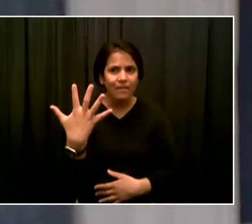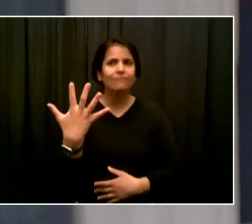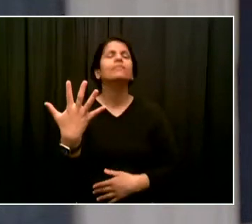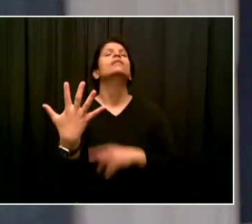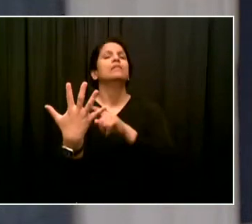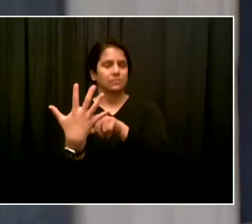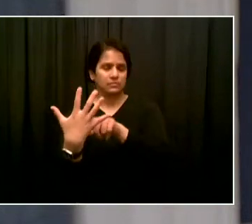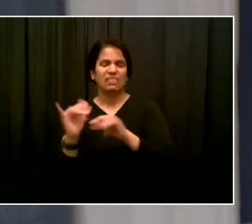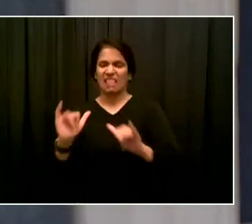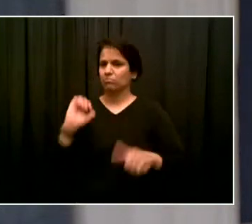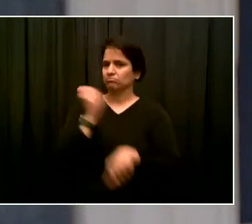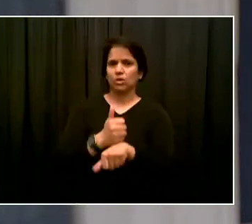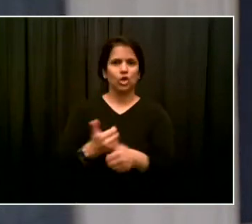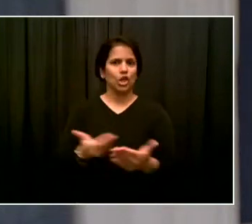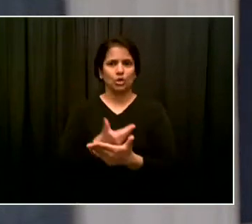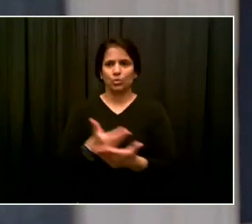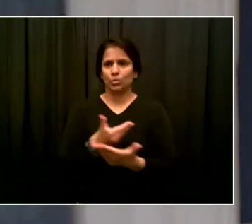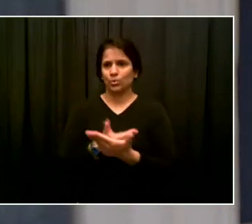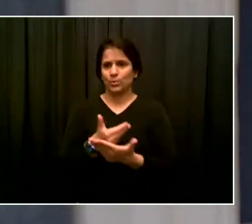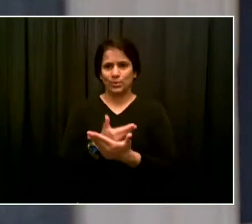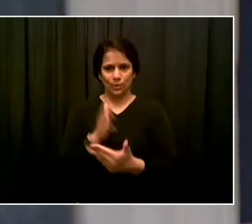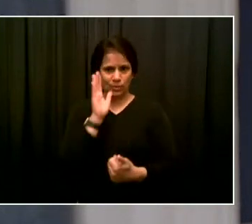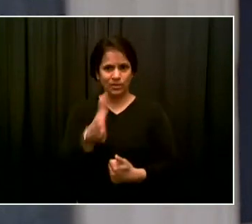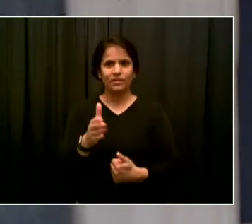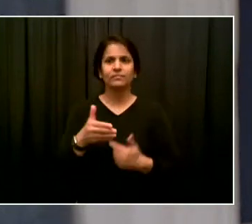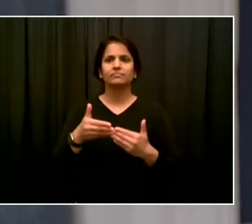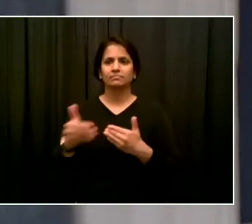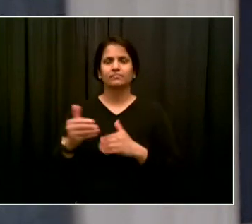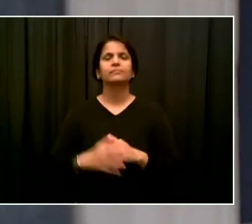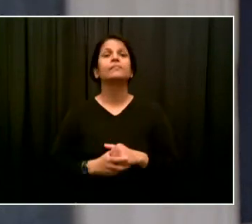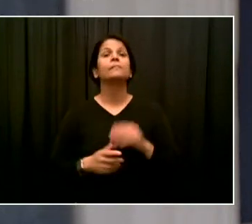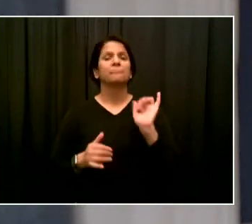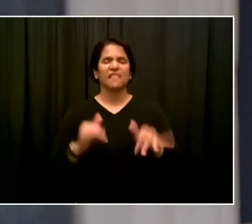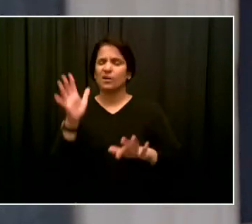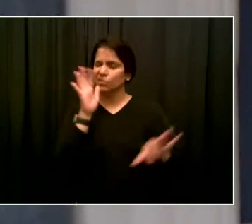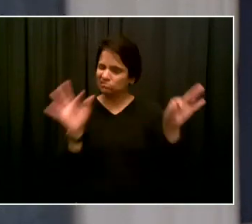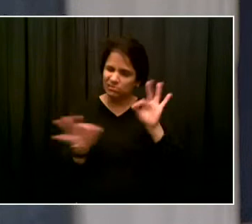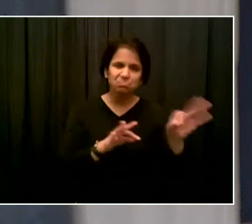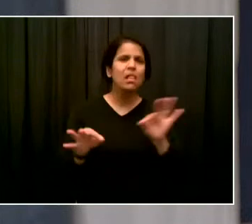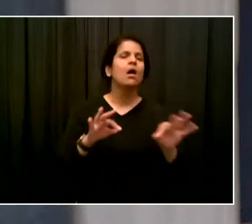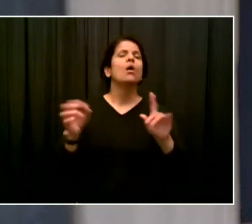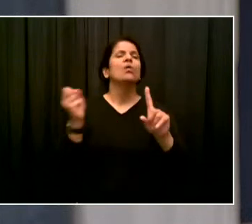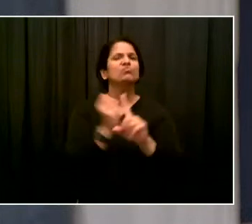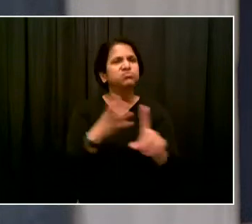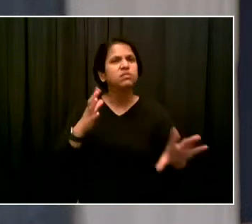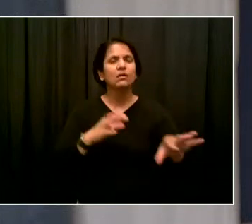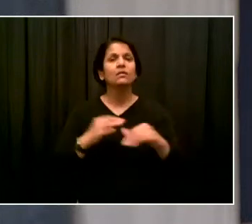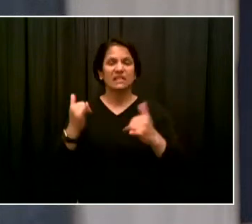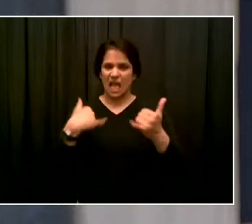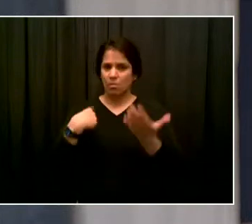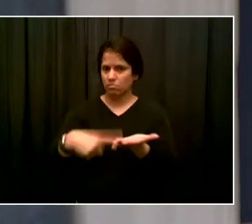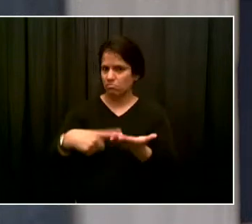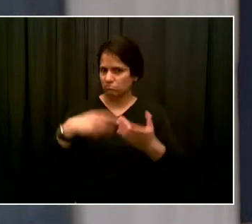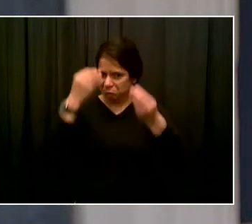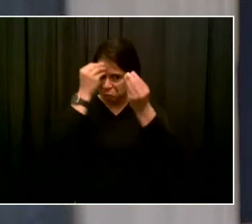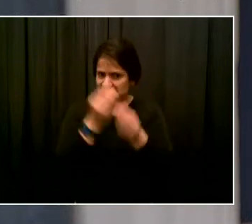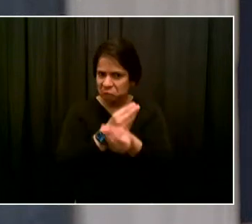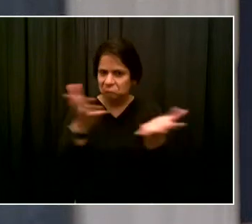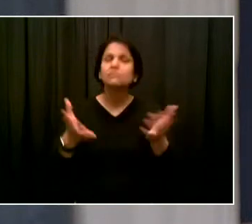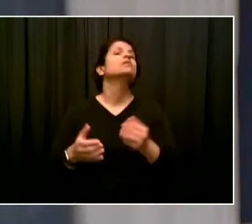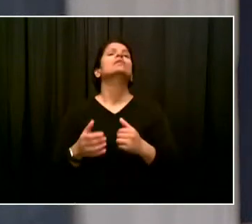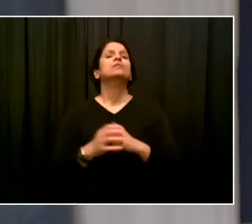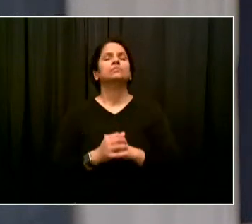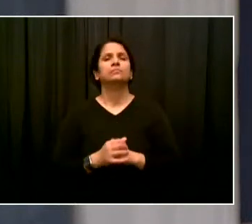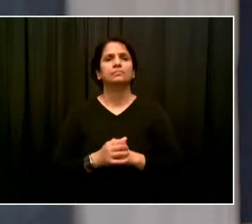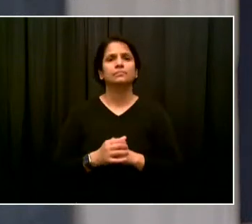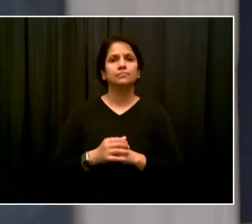reach communities with low turnout and help New Yorkers make a plan to get to the polls. Over the course of the next several weeks,